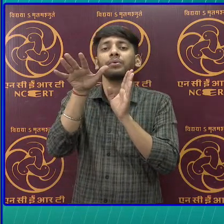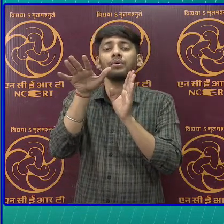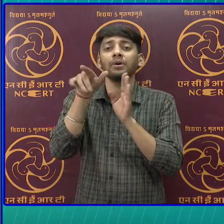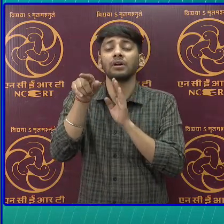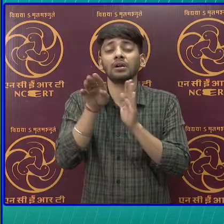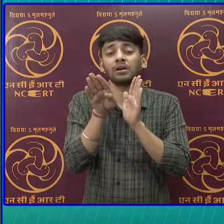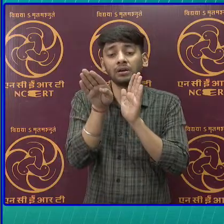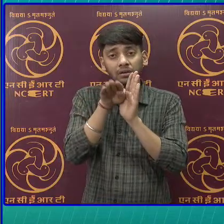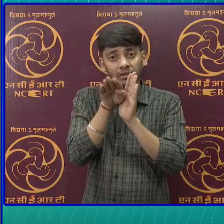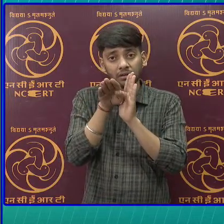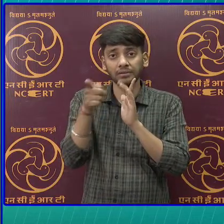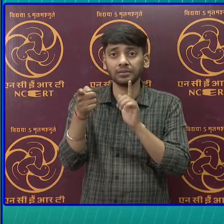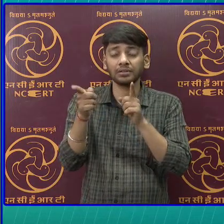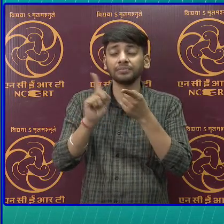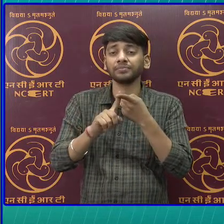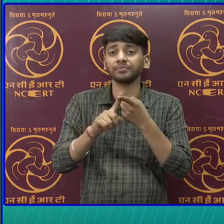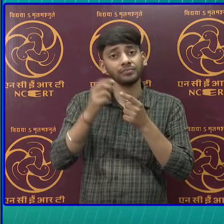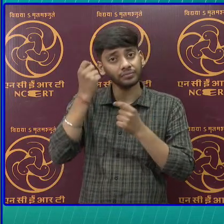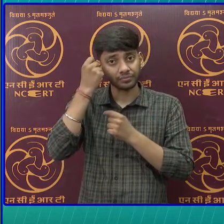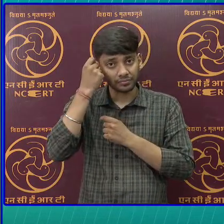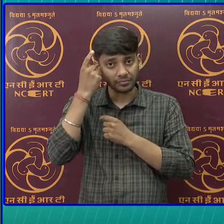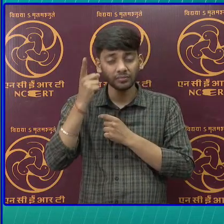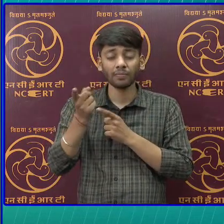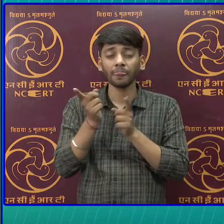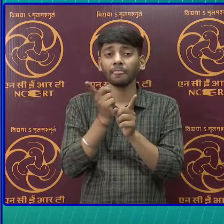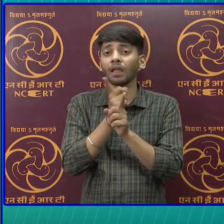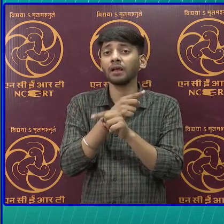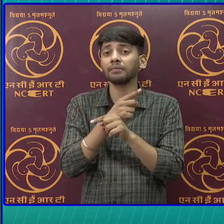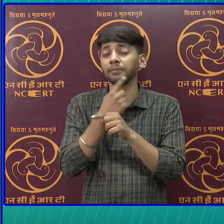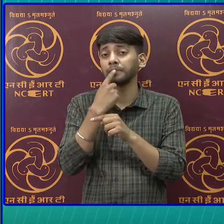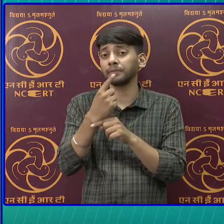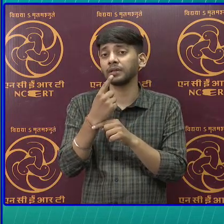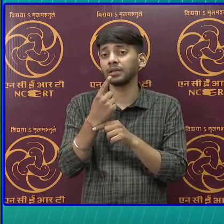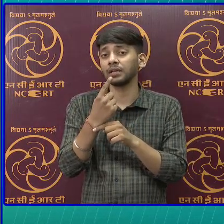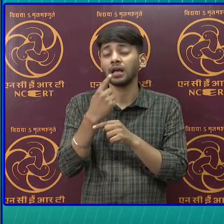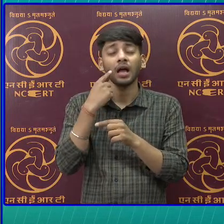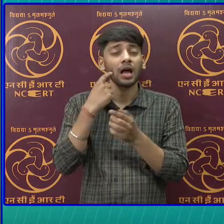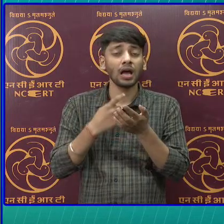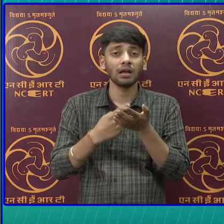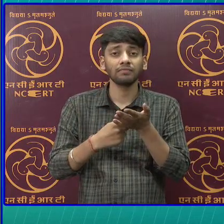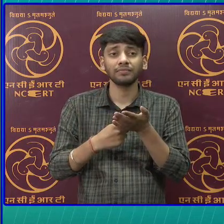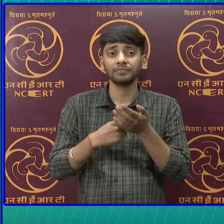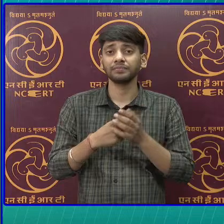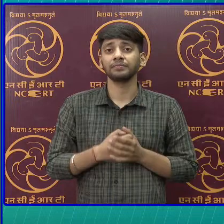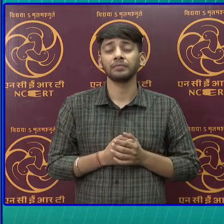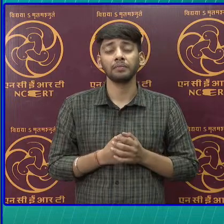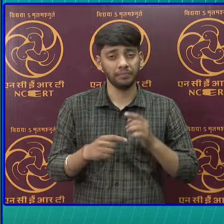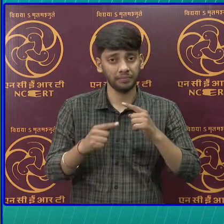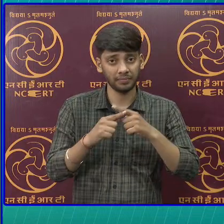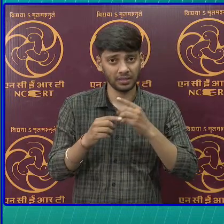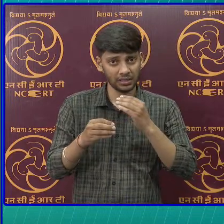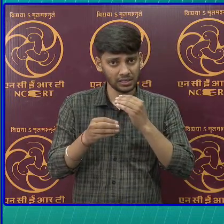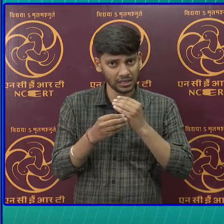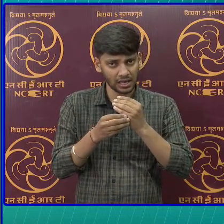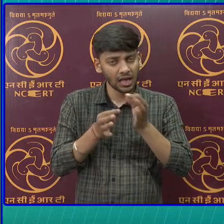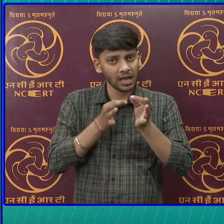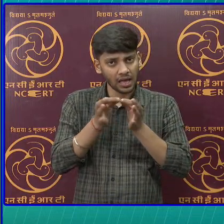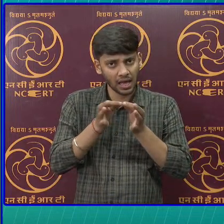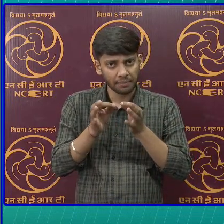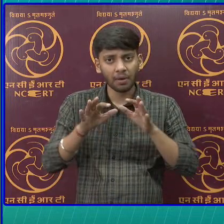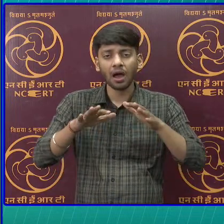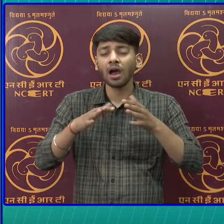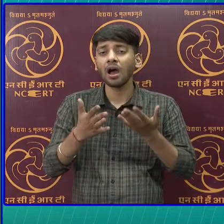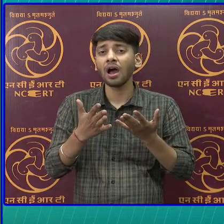consuming process. You understand that? Opposite of it, ironically poet is talking here, and he is explaining